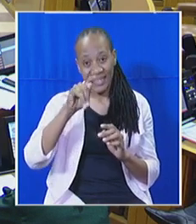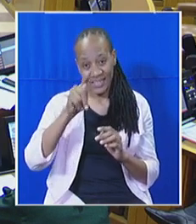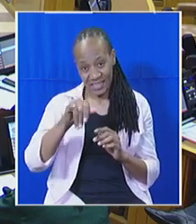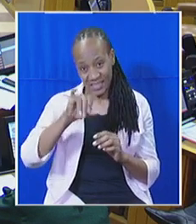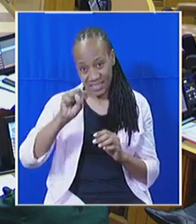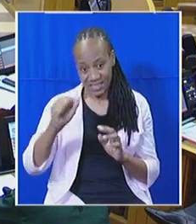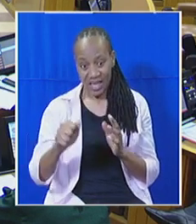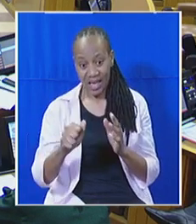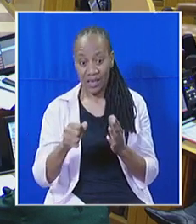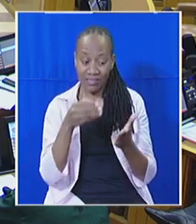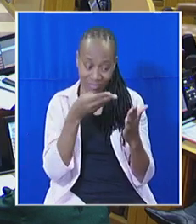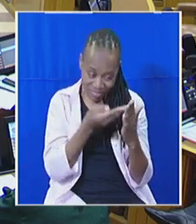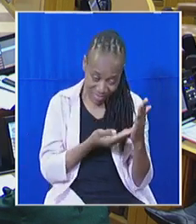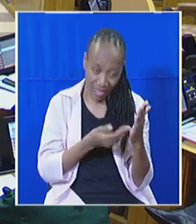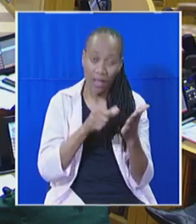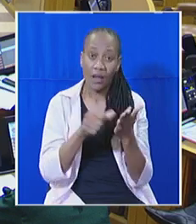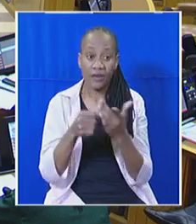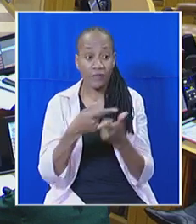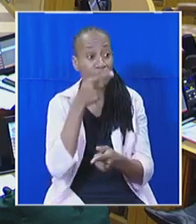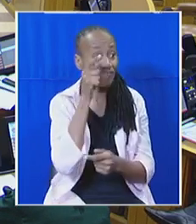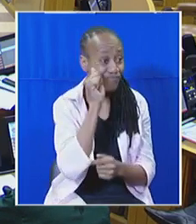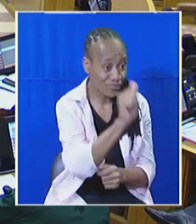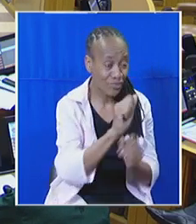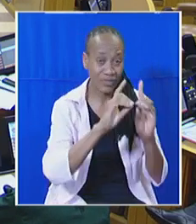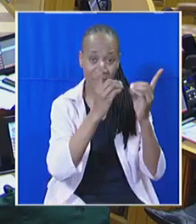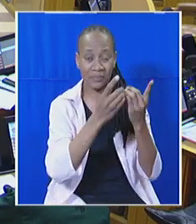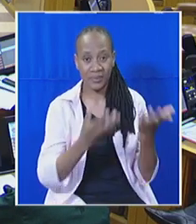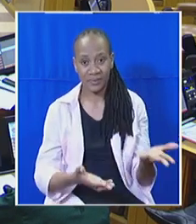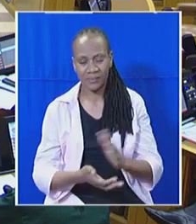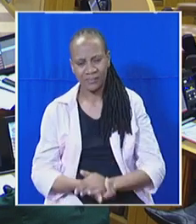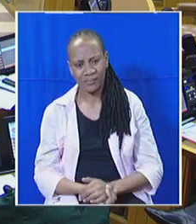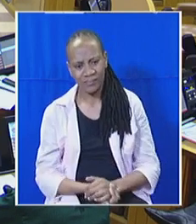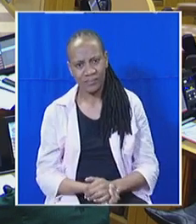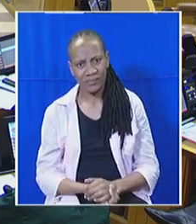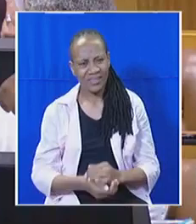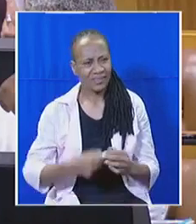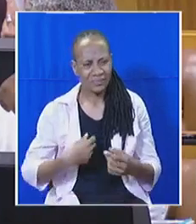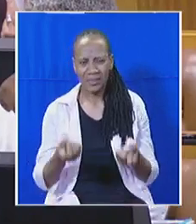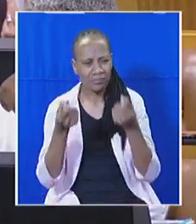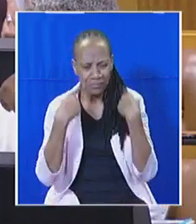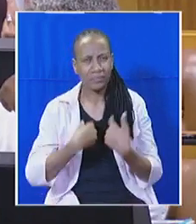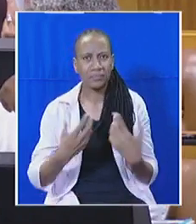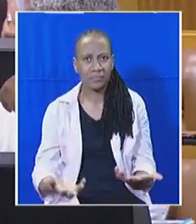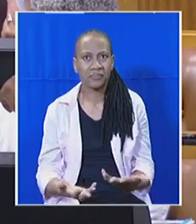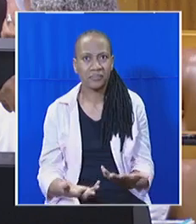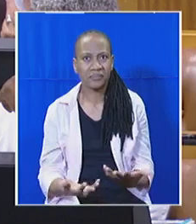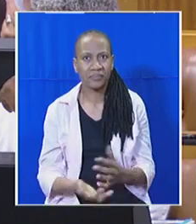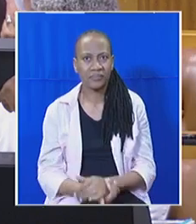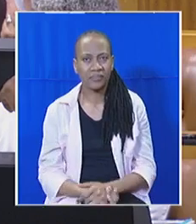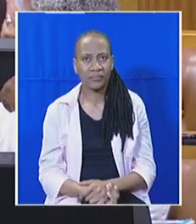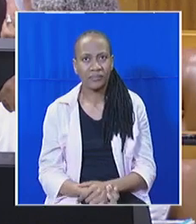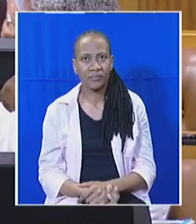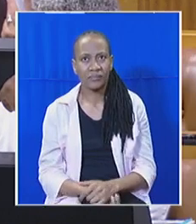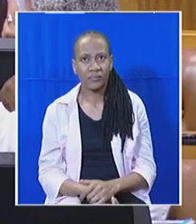reply. I can go to my office and bring it here now. It's there. That's why I say it made no sense. I couldn't even take it to the person who asked